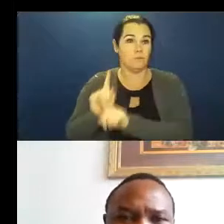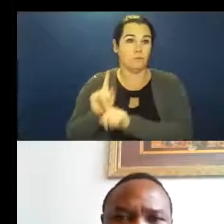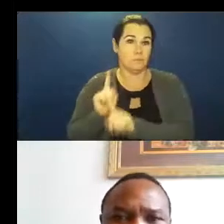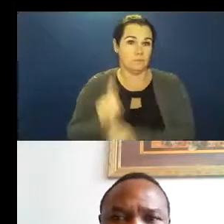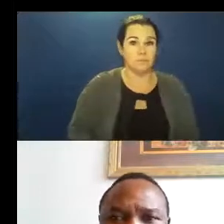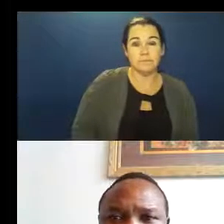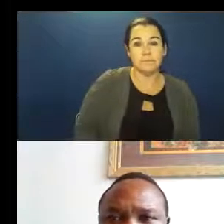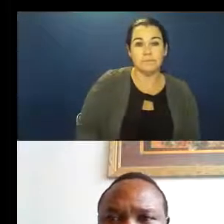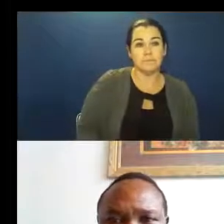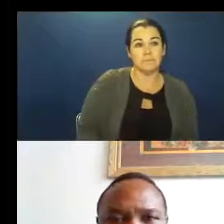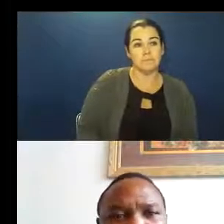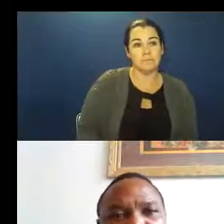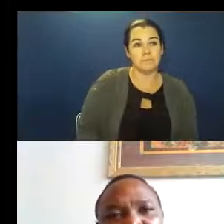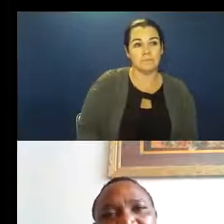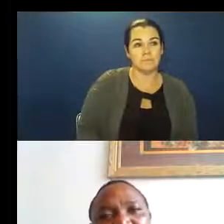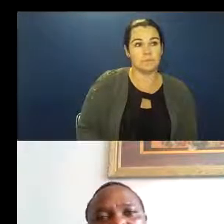Okay.